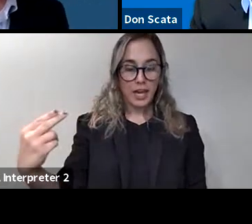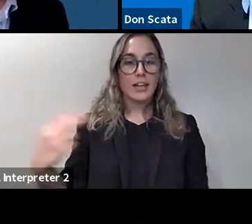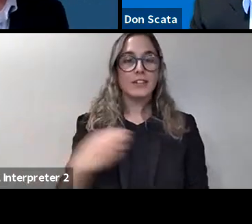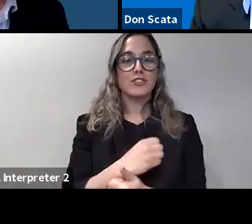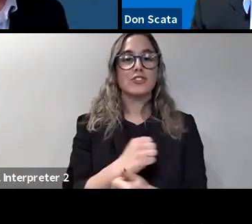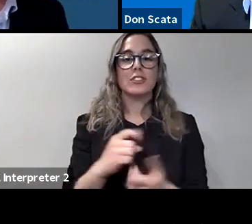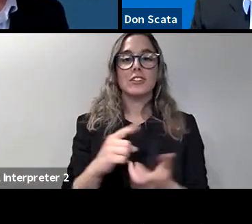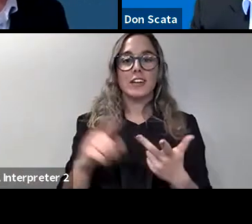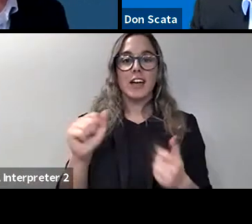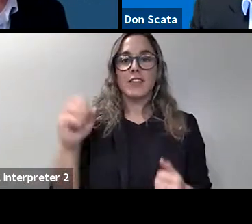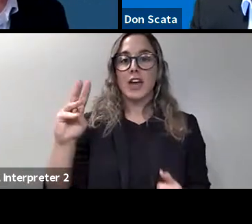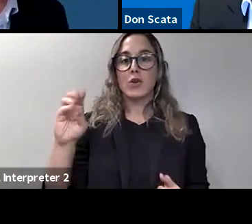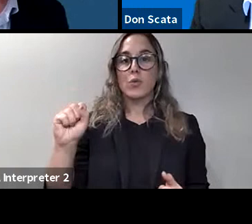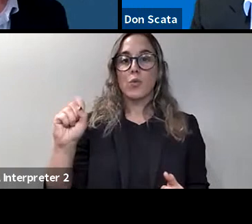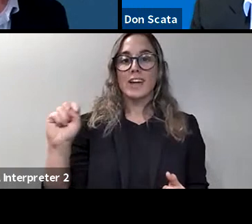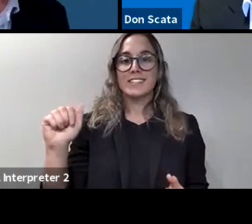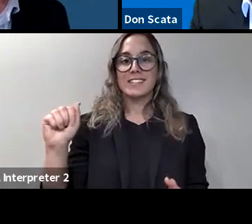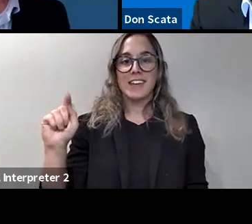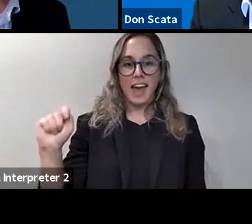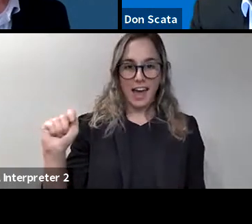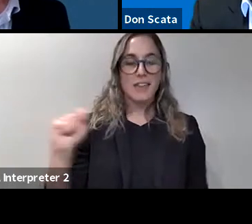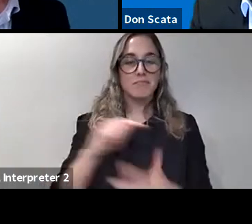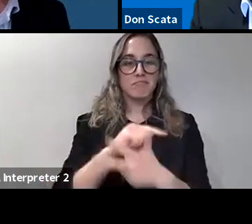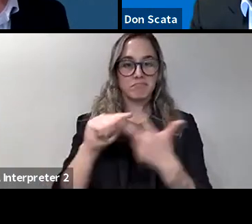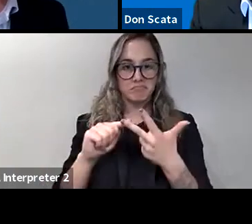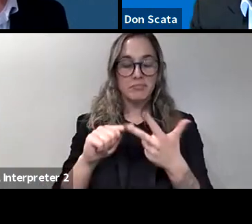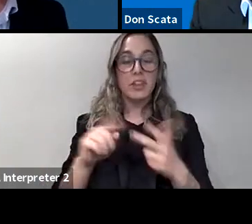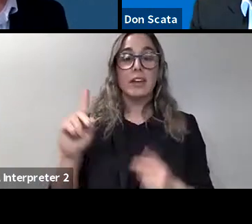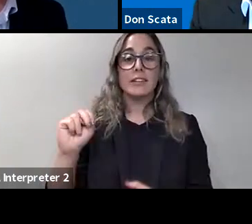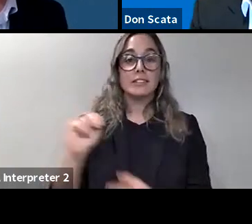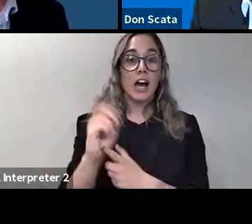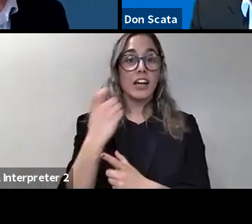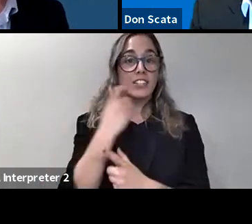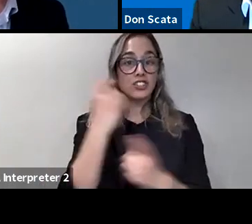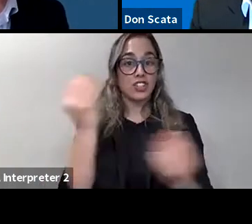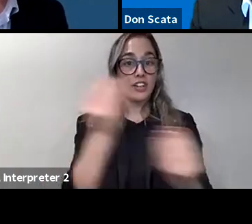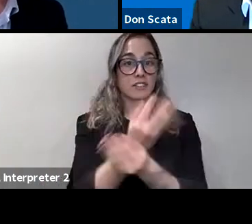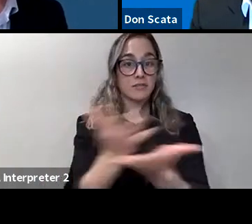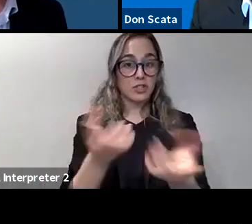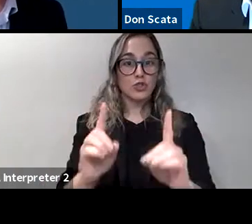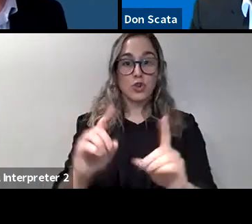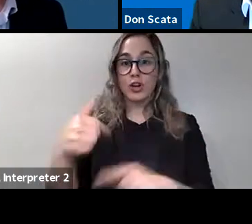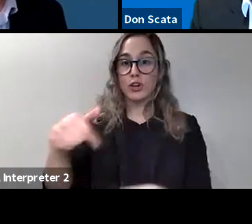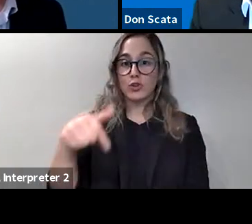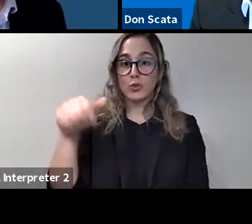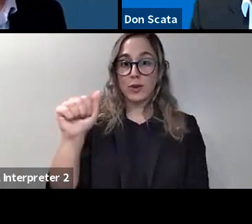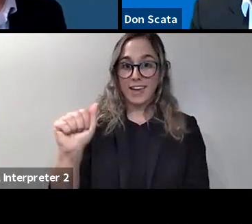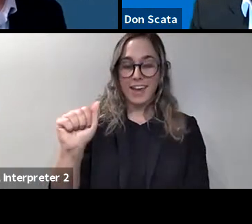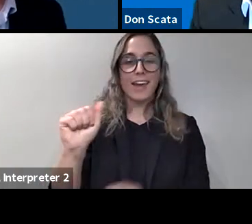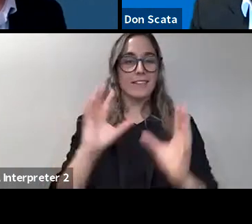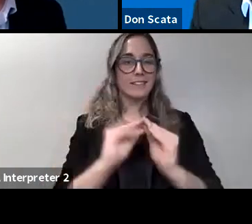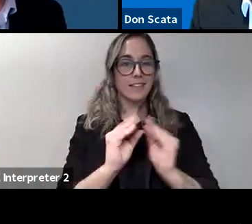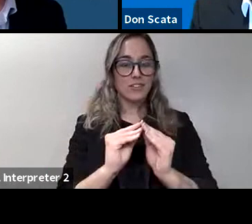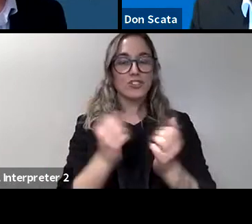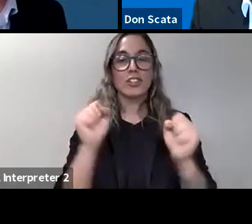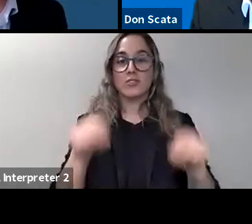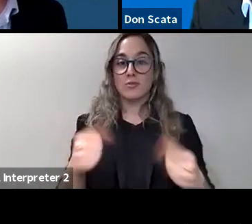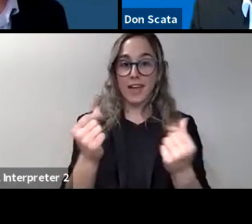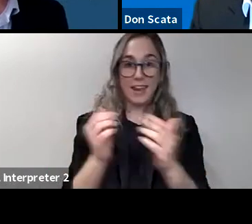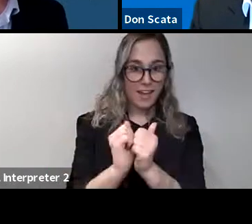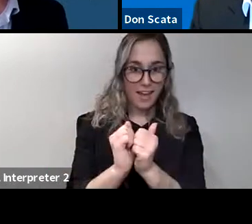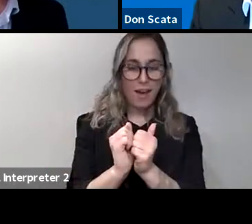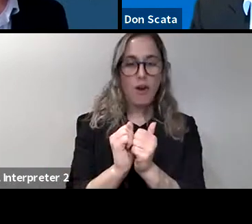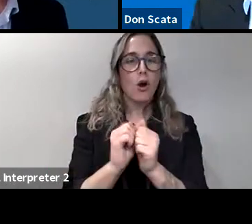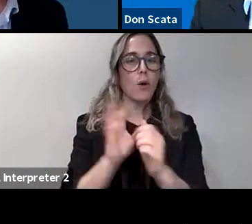at WestEt. As Don just noted, during the Q&A session, you may submit questions by clicking the Q&A